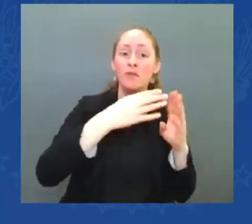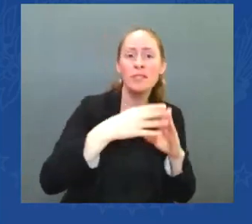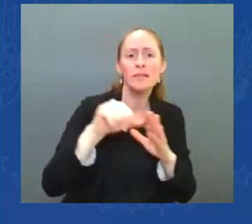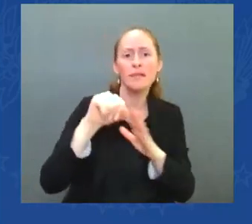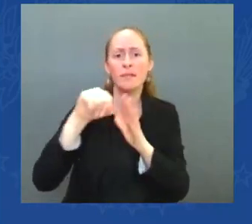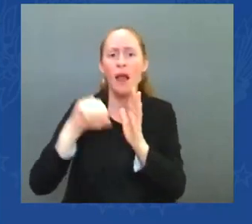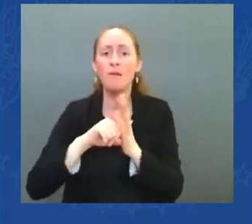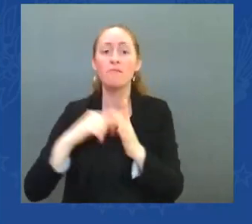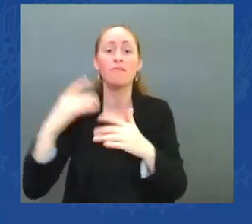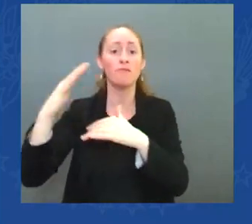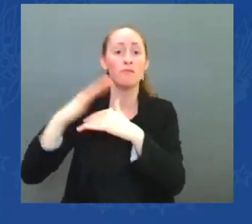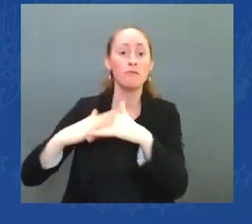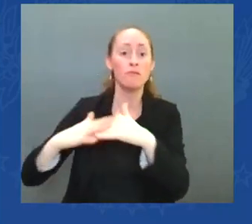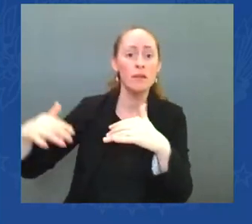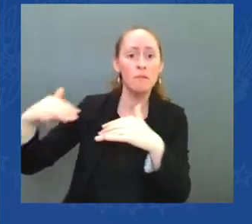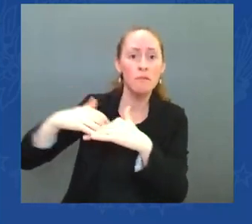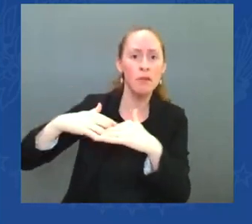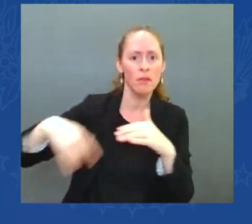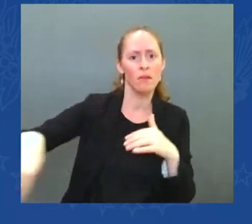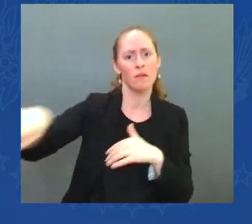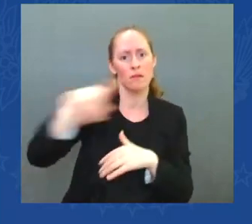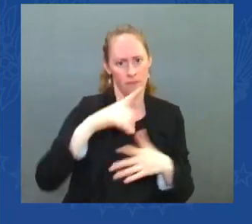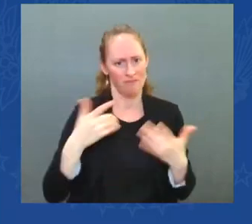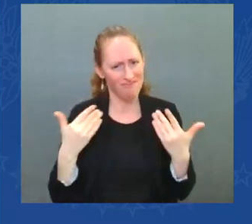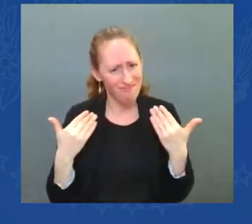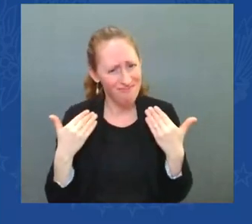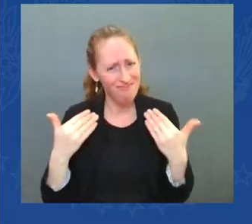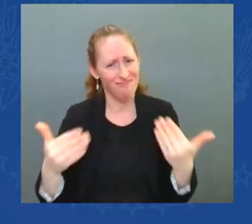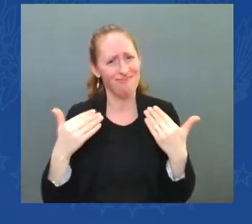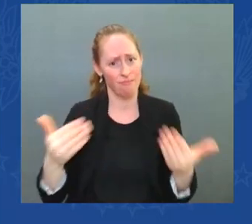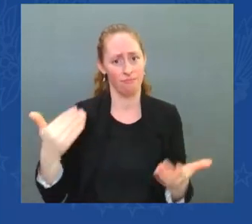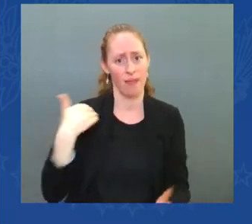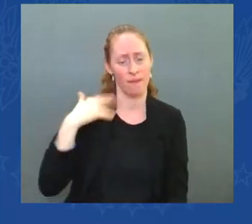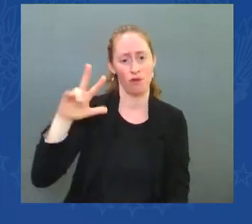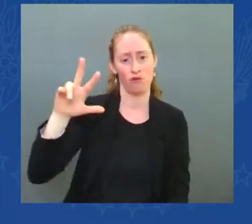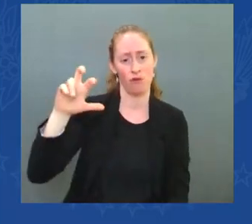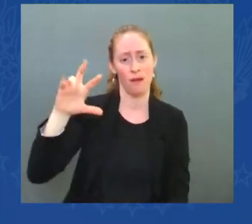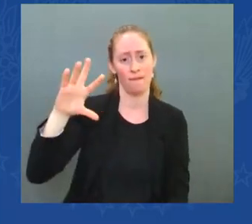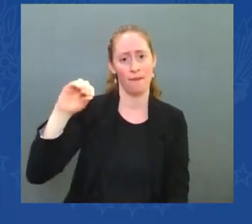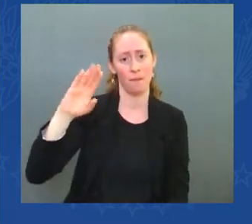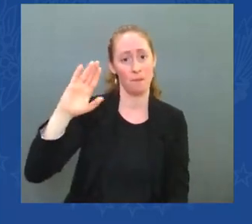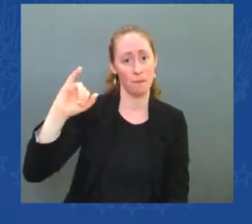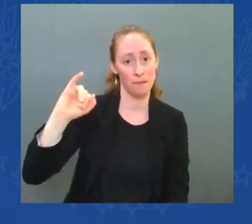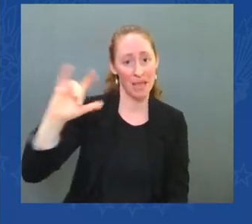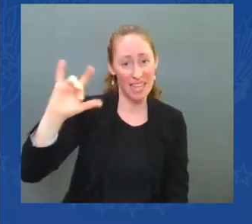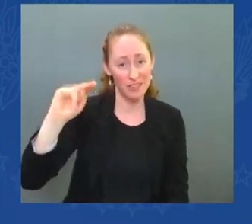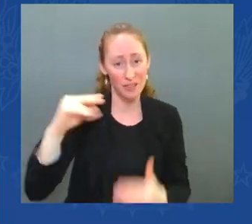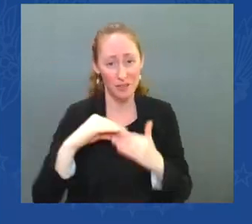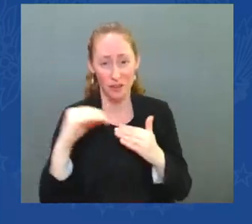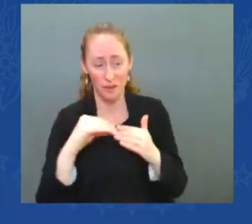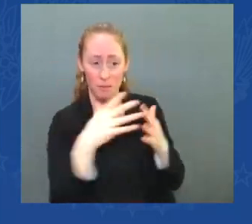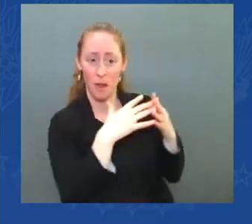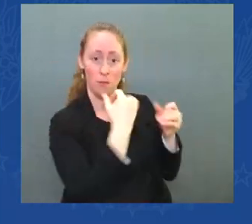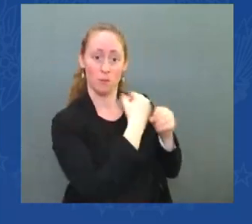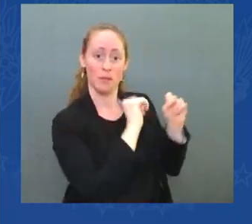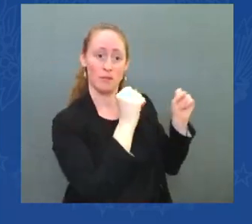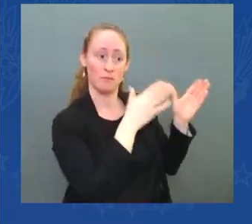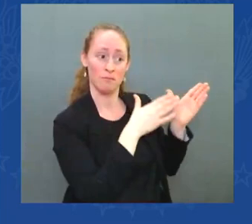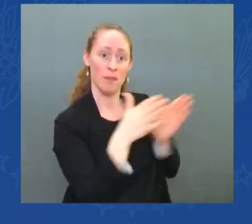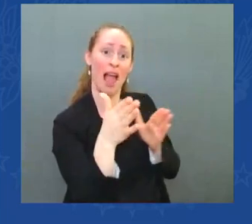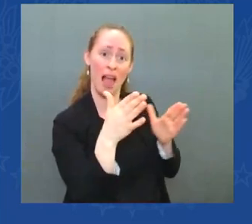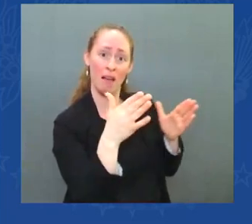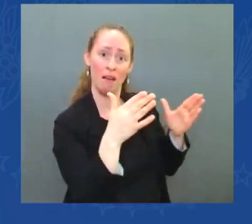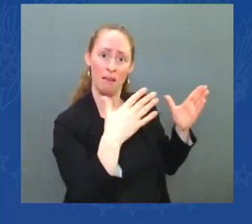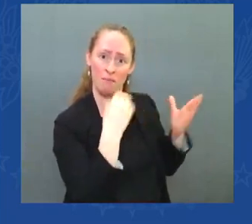billion we sent to them in the American Rescue Plan that I wrote in the first month to reduce gun violence, hire police officers for